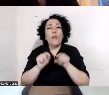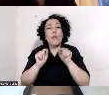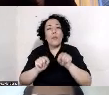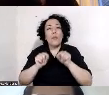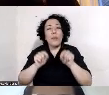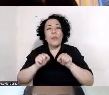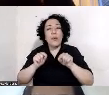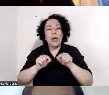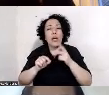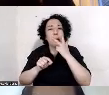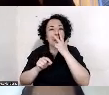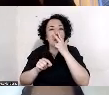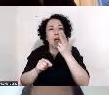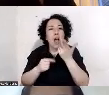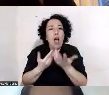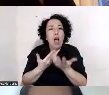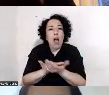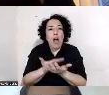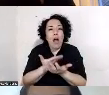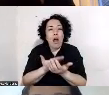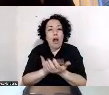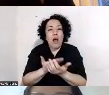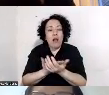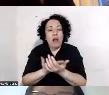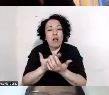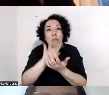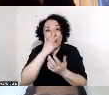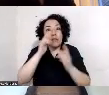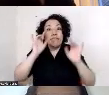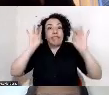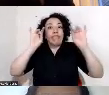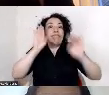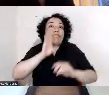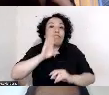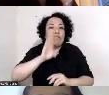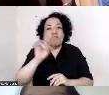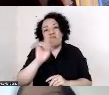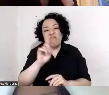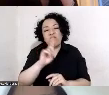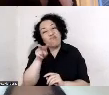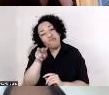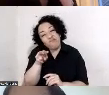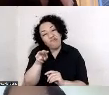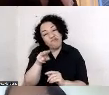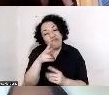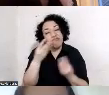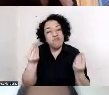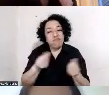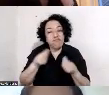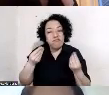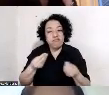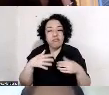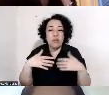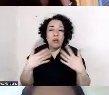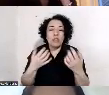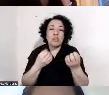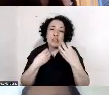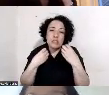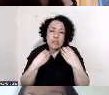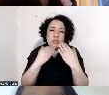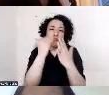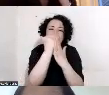autocontenção em aulas que não fossem especiais, educação inapropriada, programas inapropriados e não adequados para esse